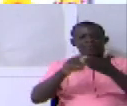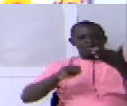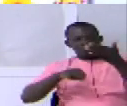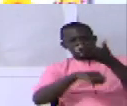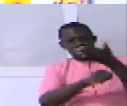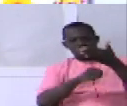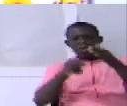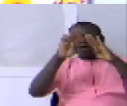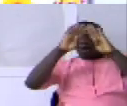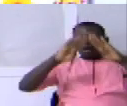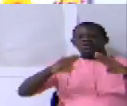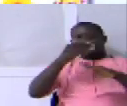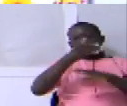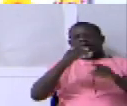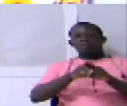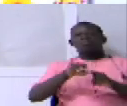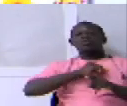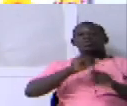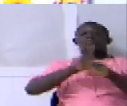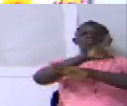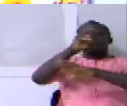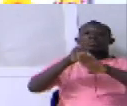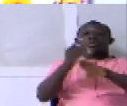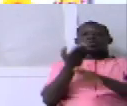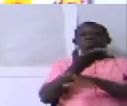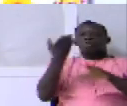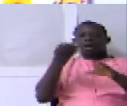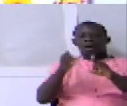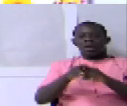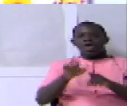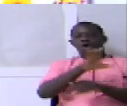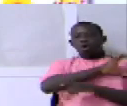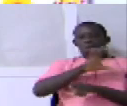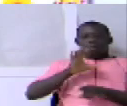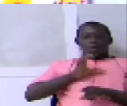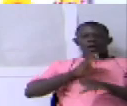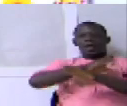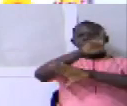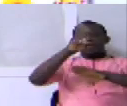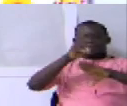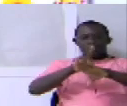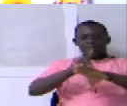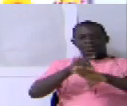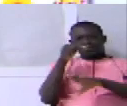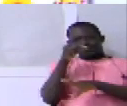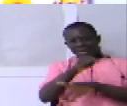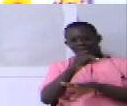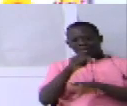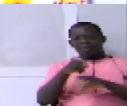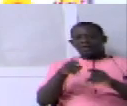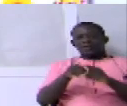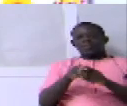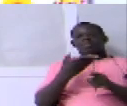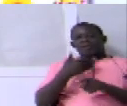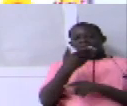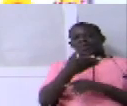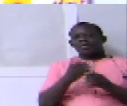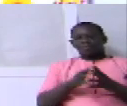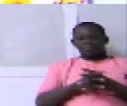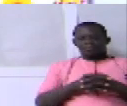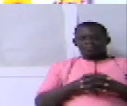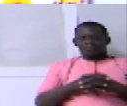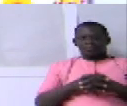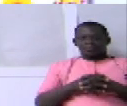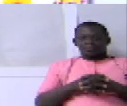sorong. And he is at the maximum security wing. Ando abe kasola d'incremento jelom kanta bunda kolangoti kafadame